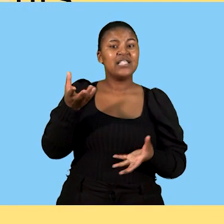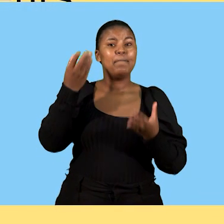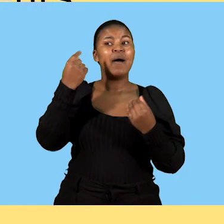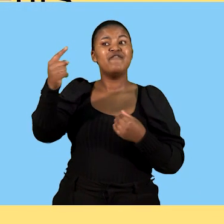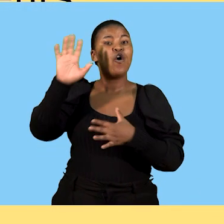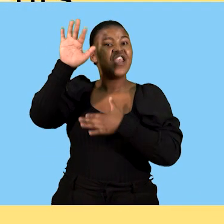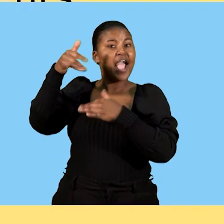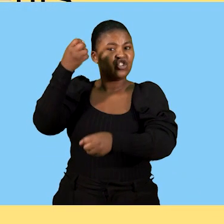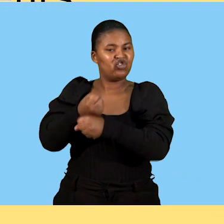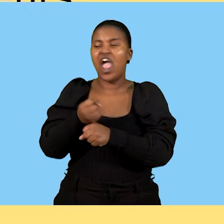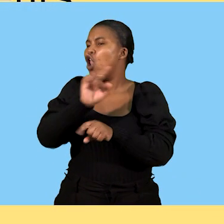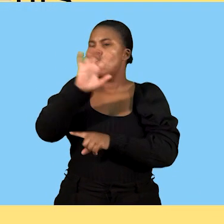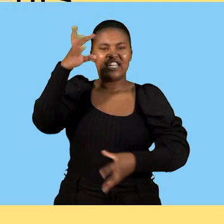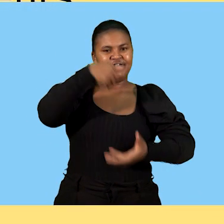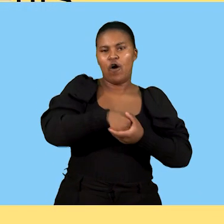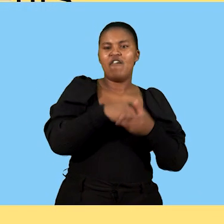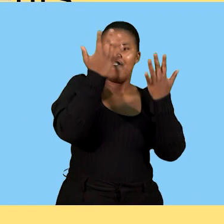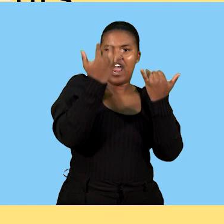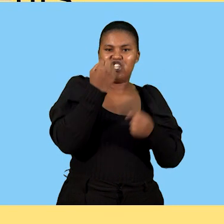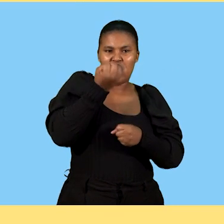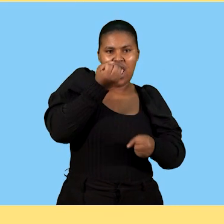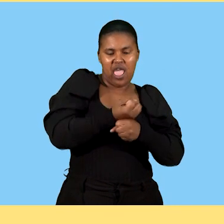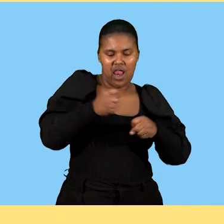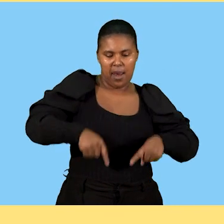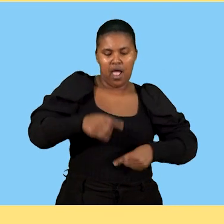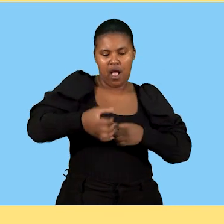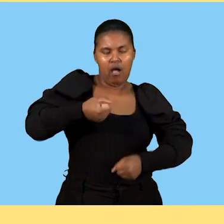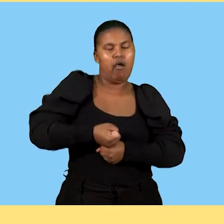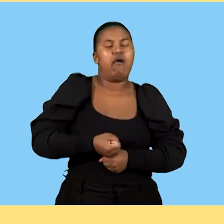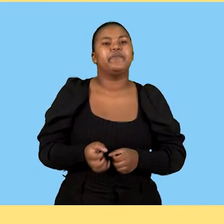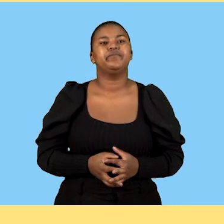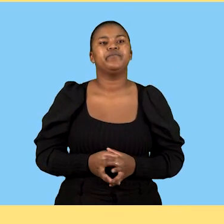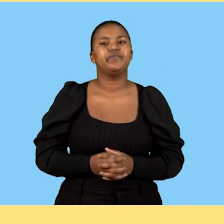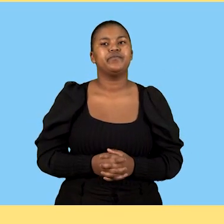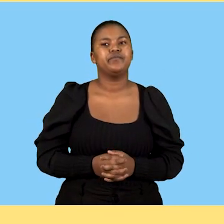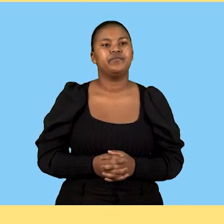be reflected in this year's financial statements.